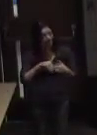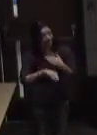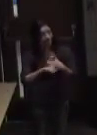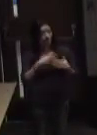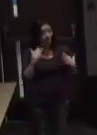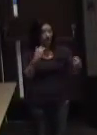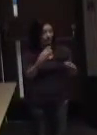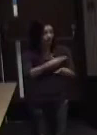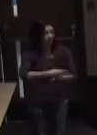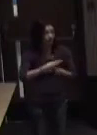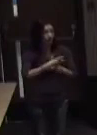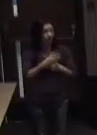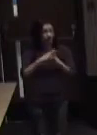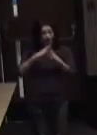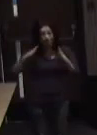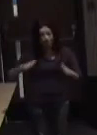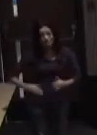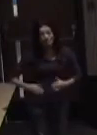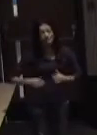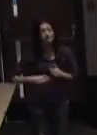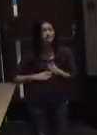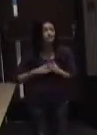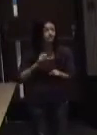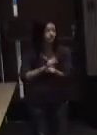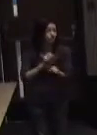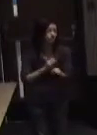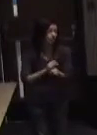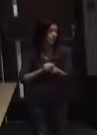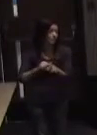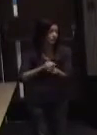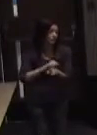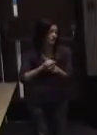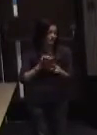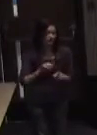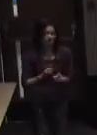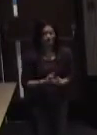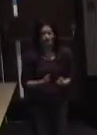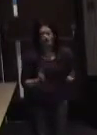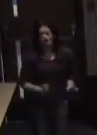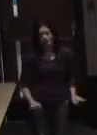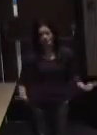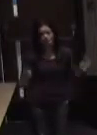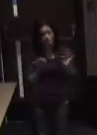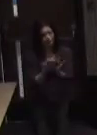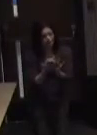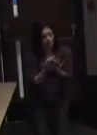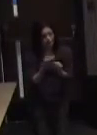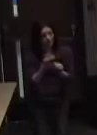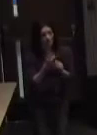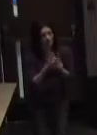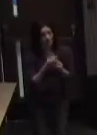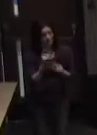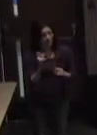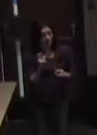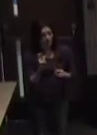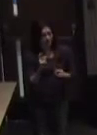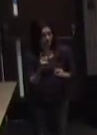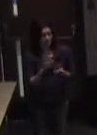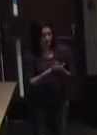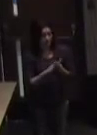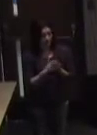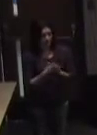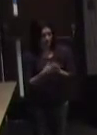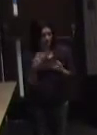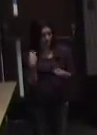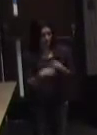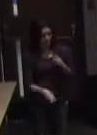have access to housing, and they have access to job training. And that's very important because when it becomes even more difficult to achieve a